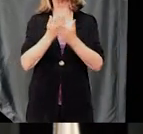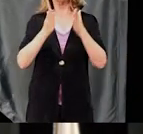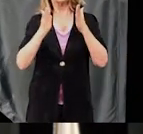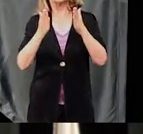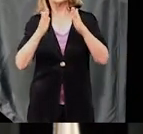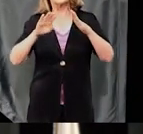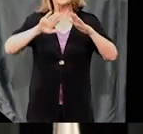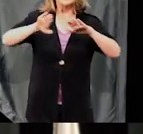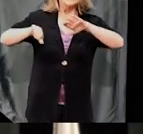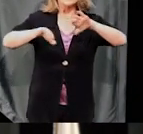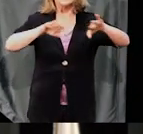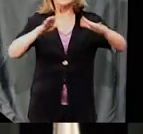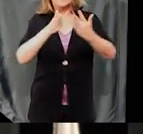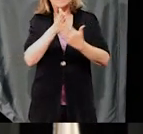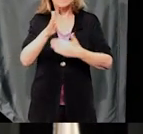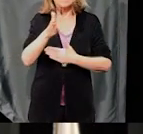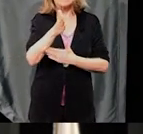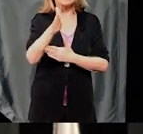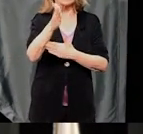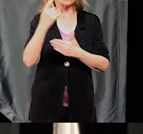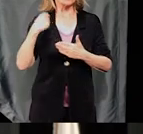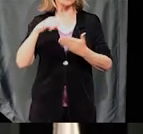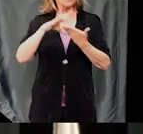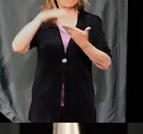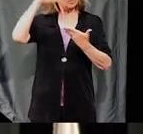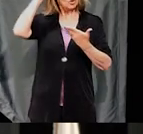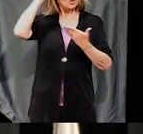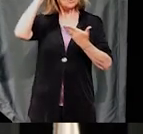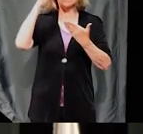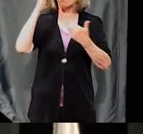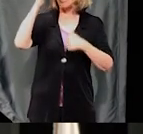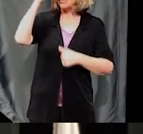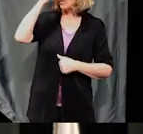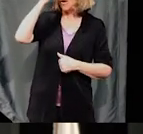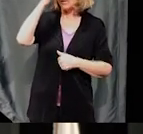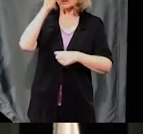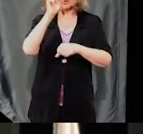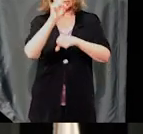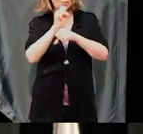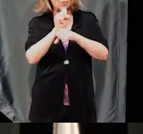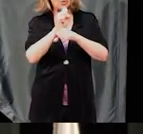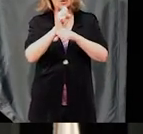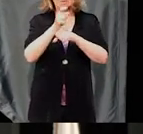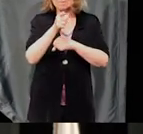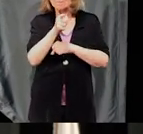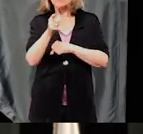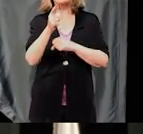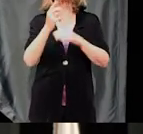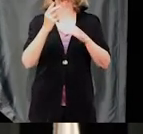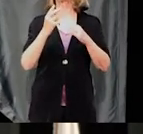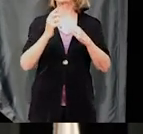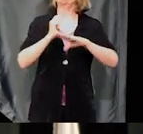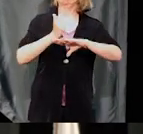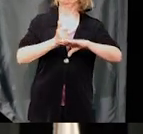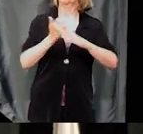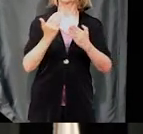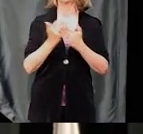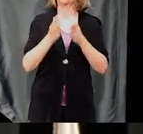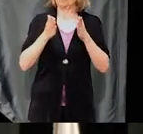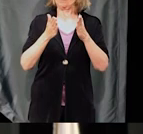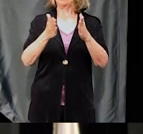and along the way, we take what we have learned, and we take the knowledge of the work ahead, and we use this to shape our new path along our